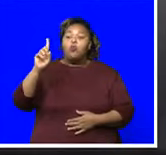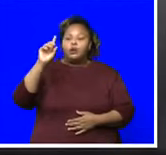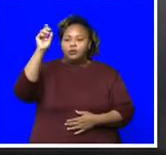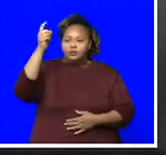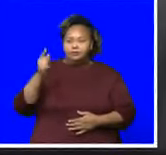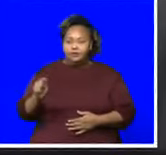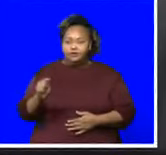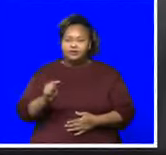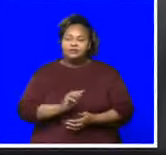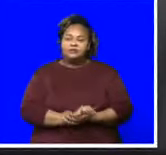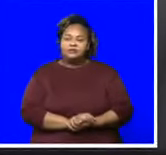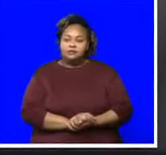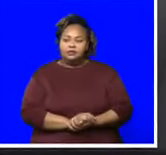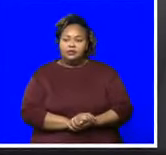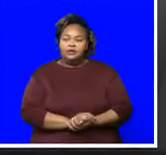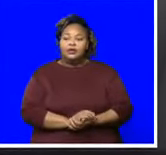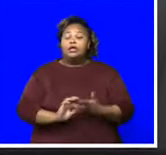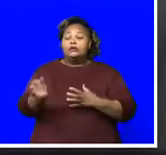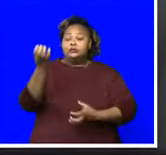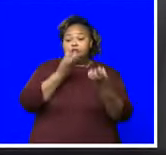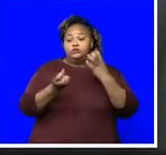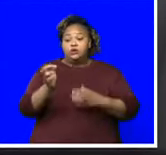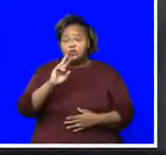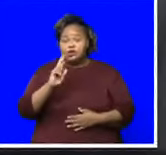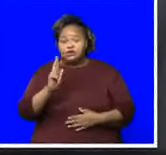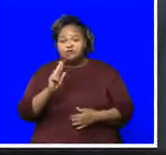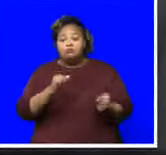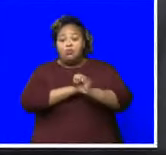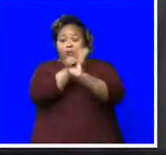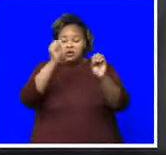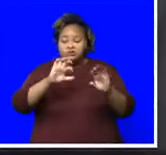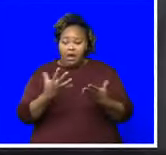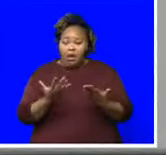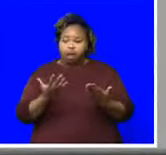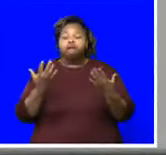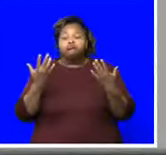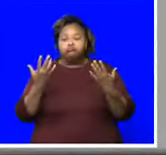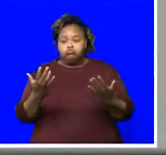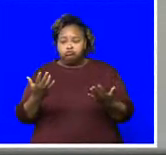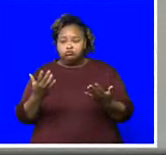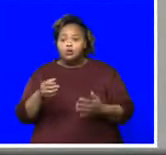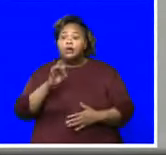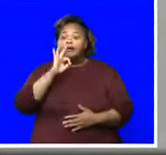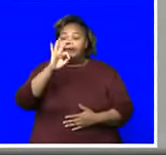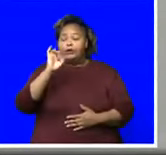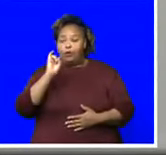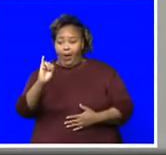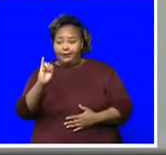33.51%. Sikotsi sasashiselweni sibe nema credits langu